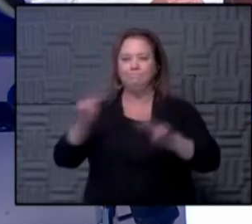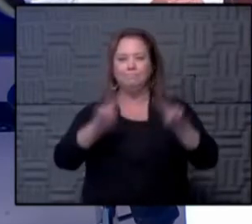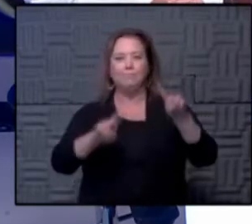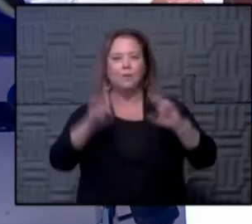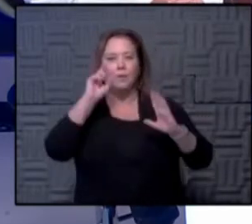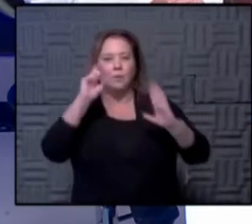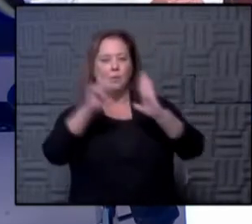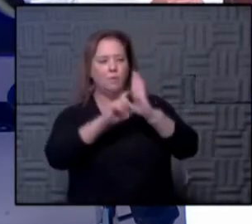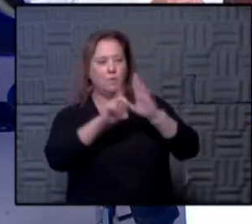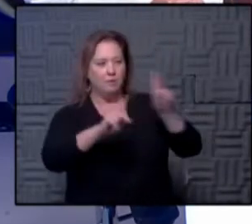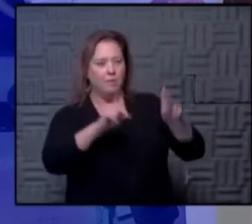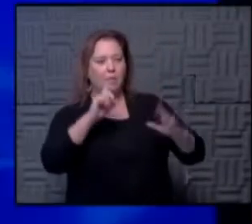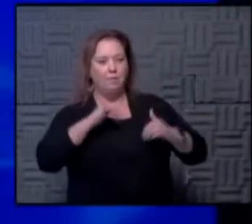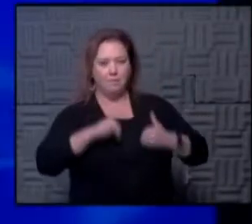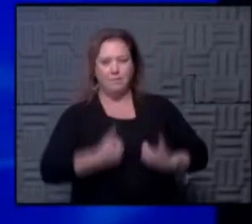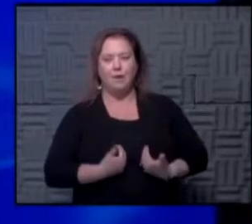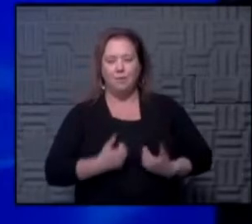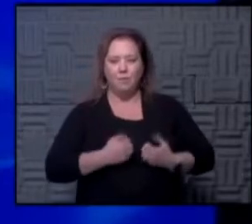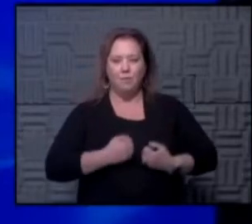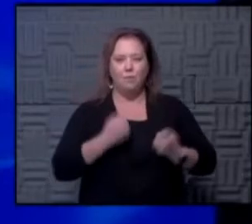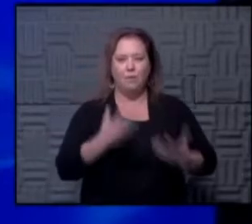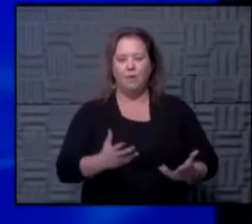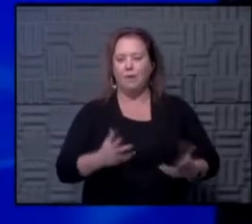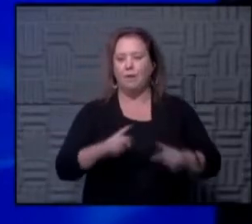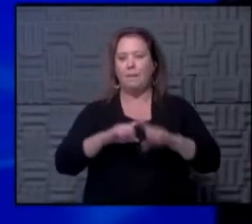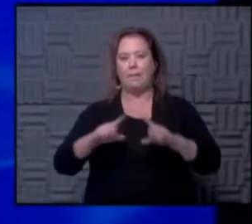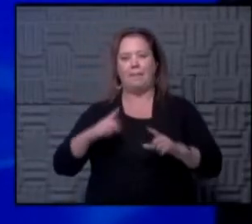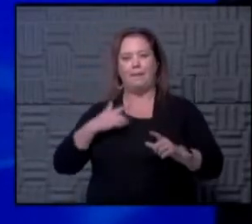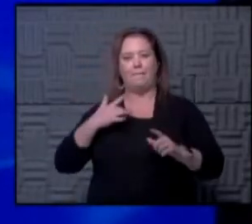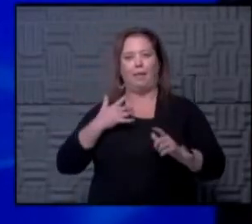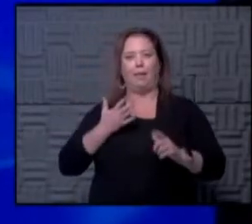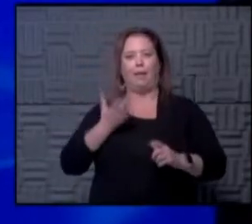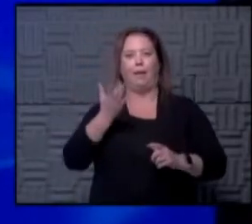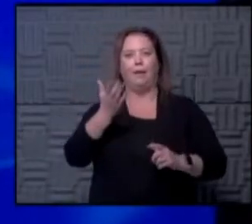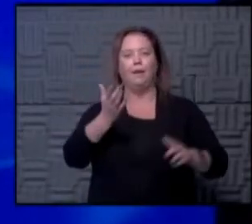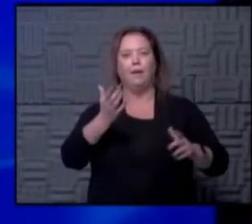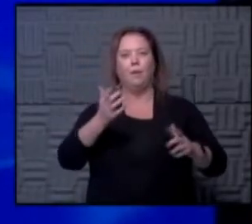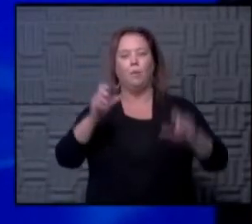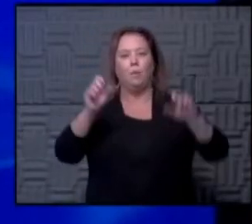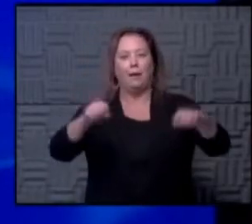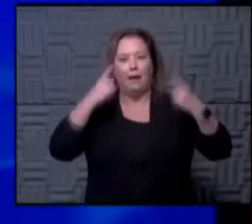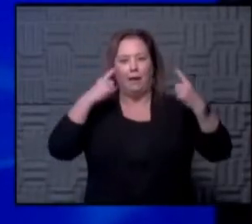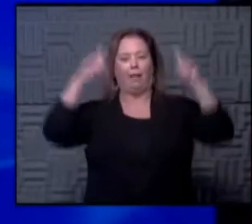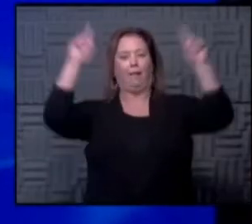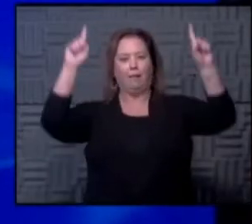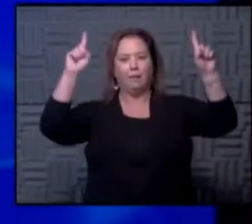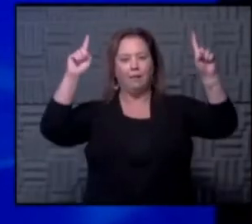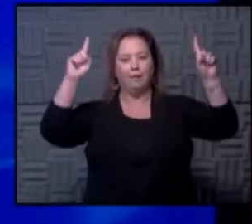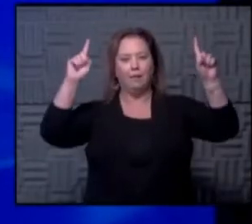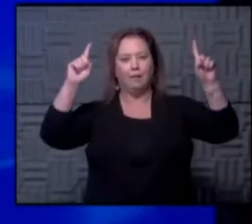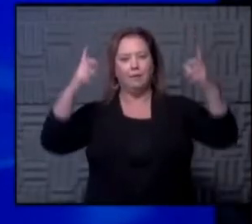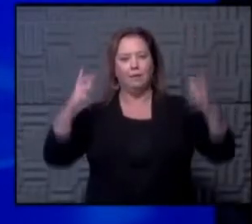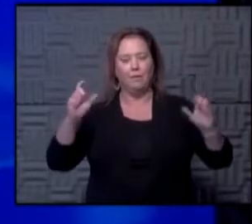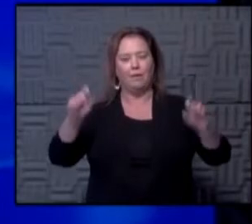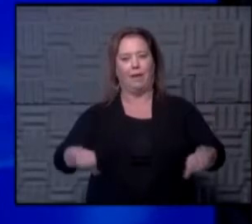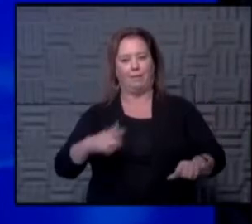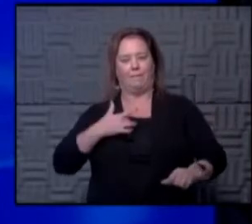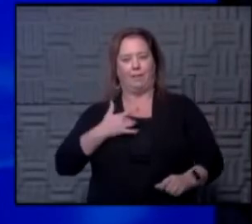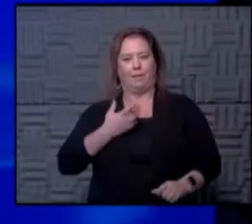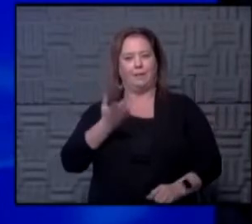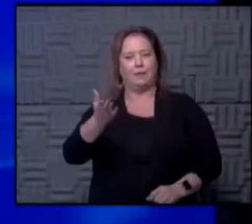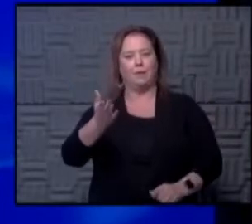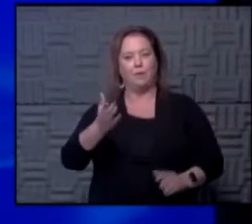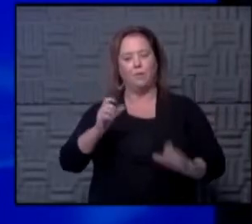there is absolutely still this feeling of together we can tackle this. And we will, I think,